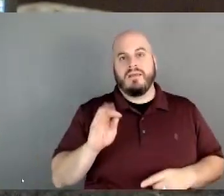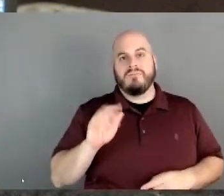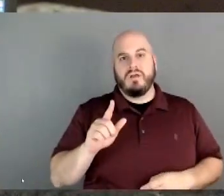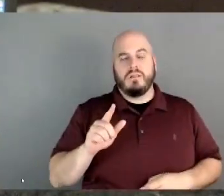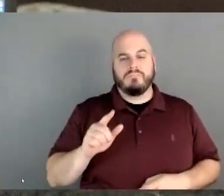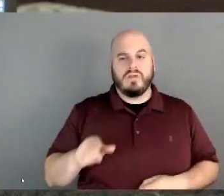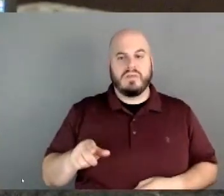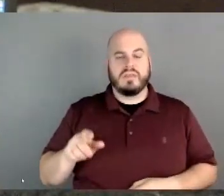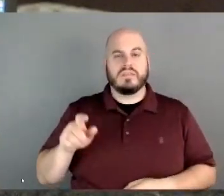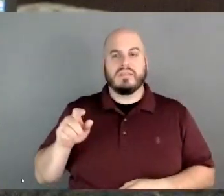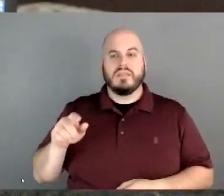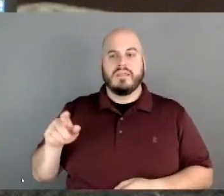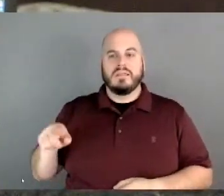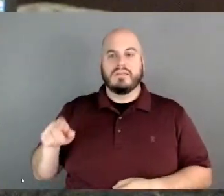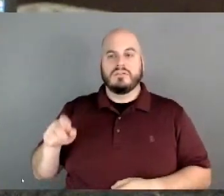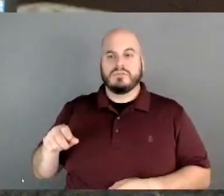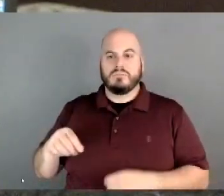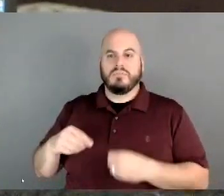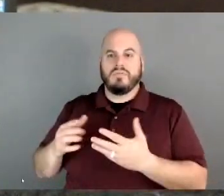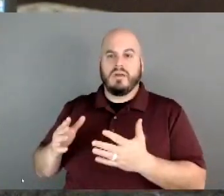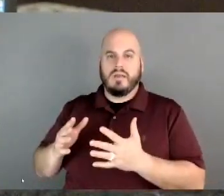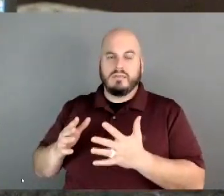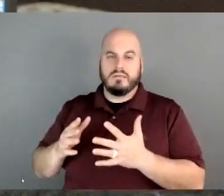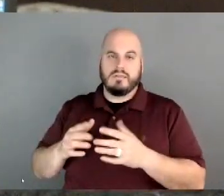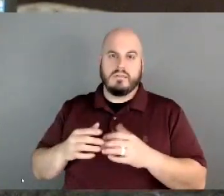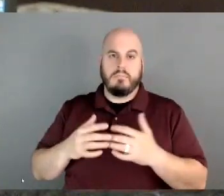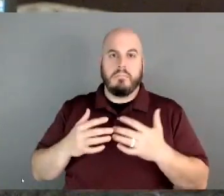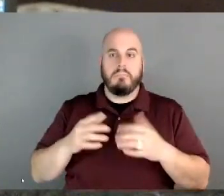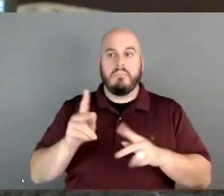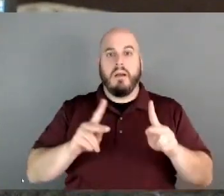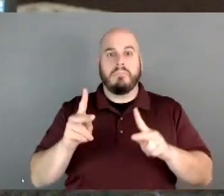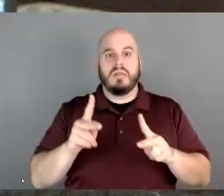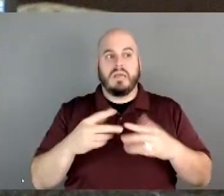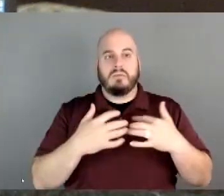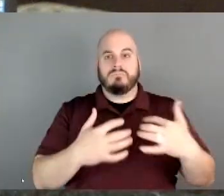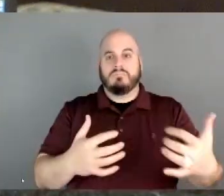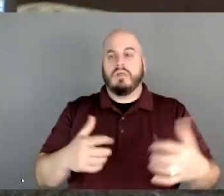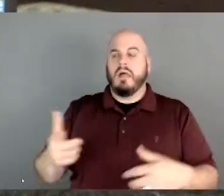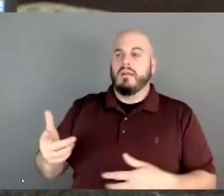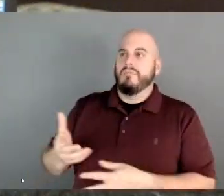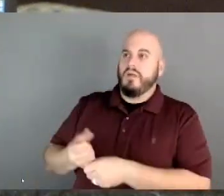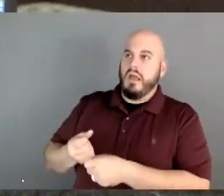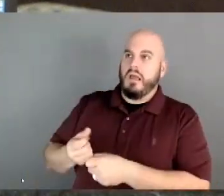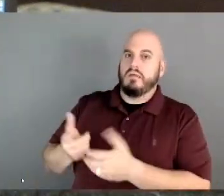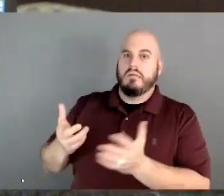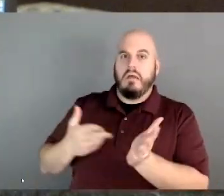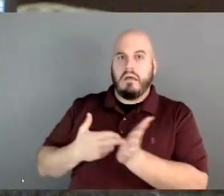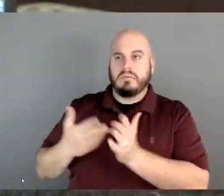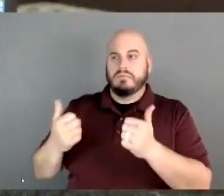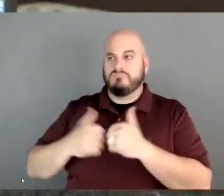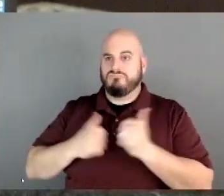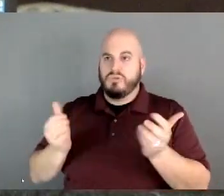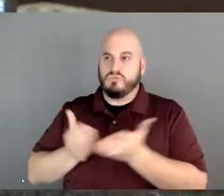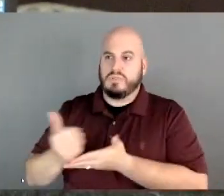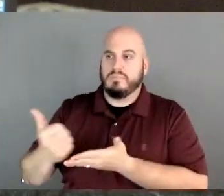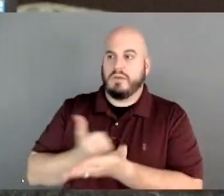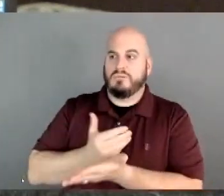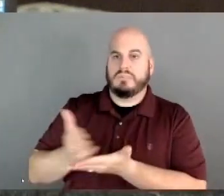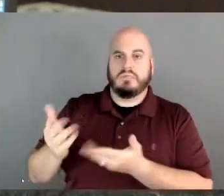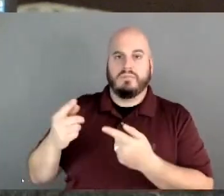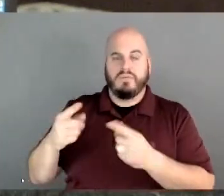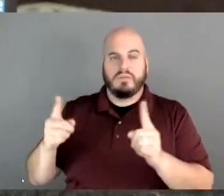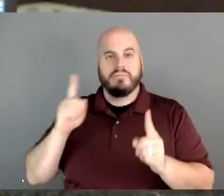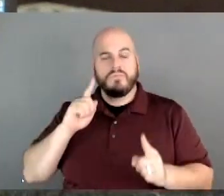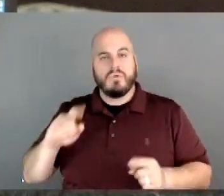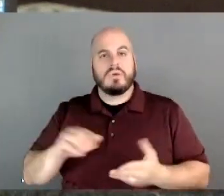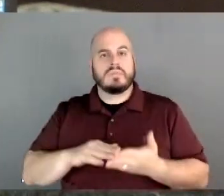public a lot of confidence and faith in kind of the honesty, the transparency, and the effectiveness of our city staff and our